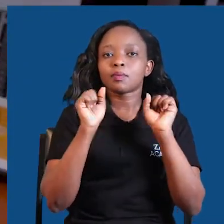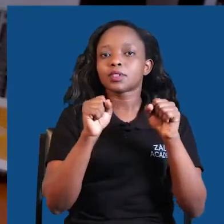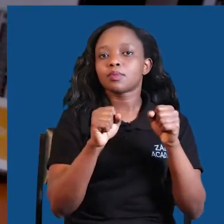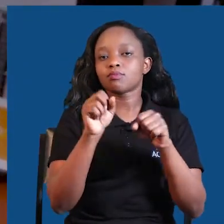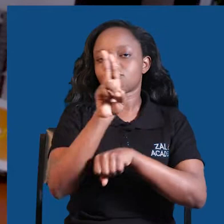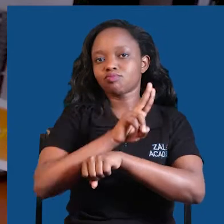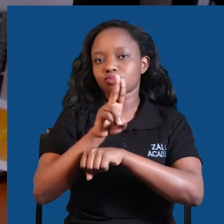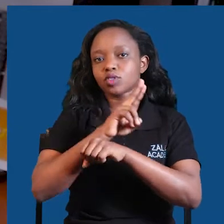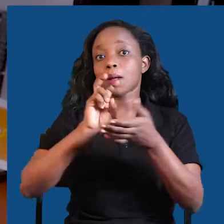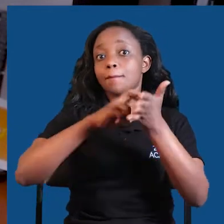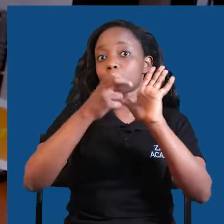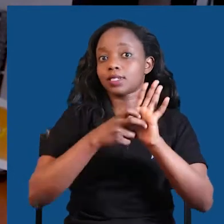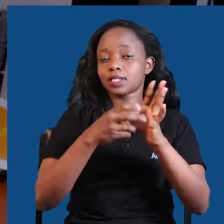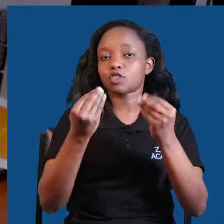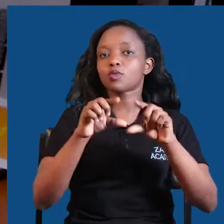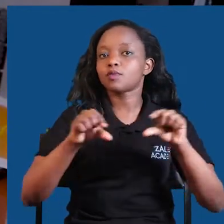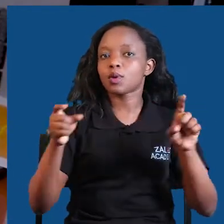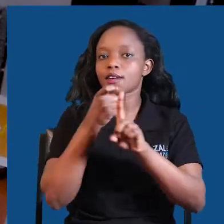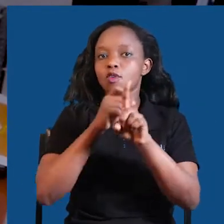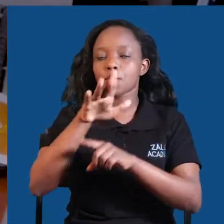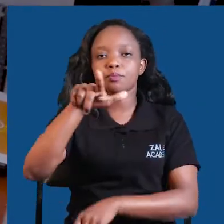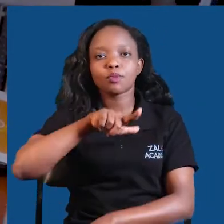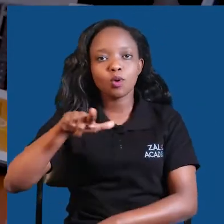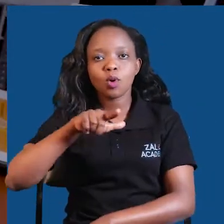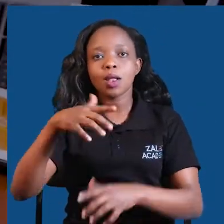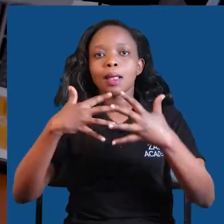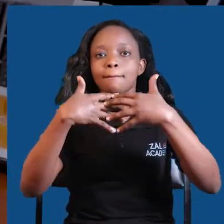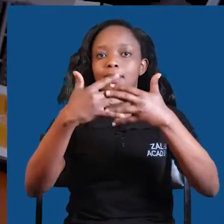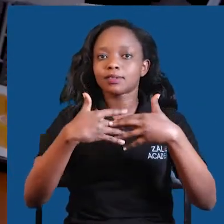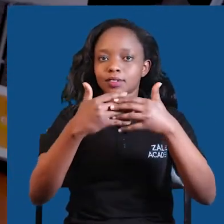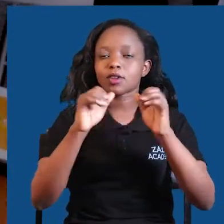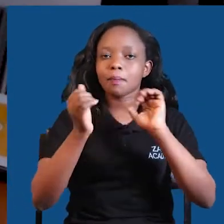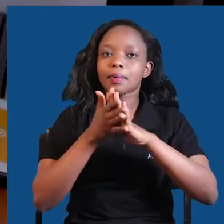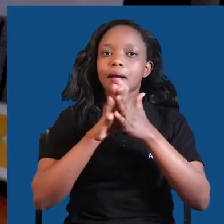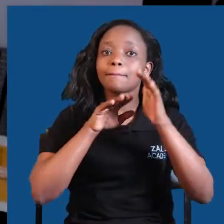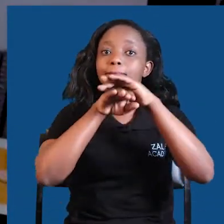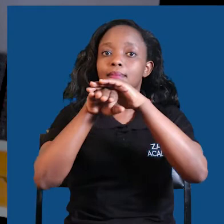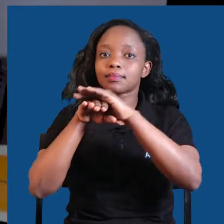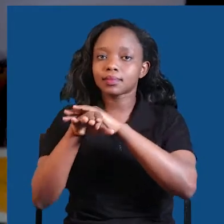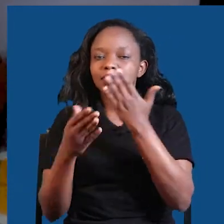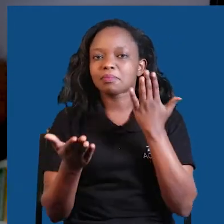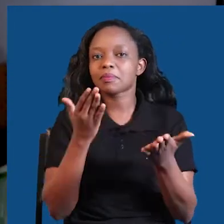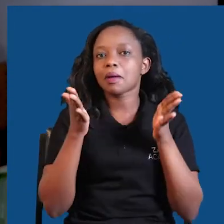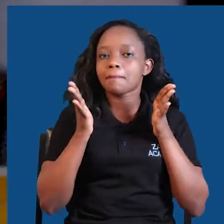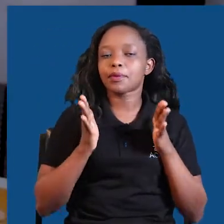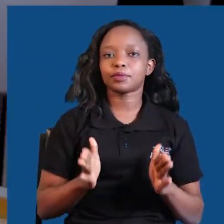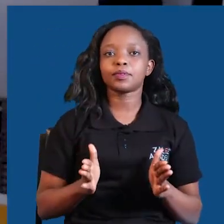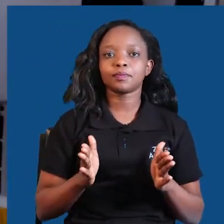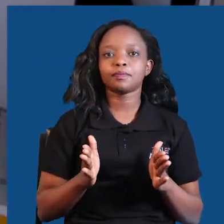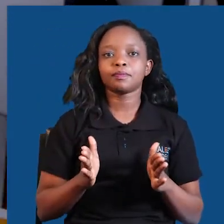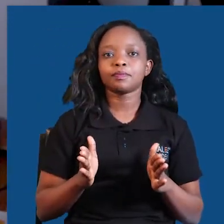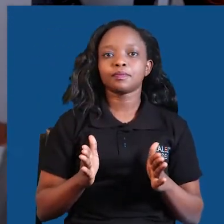basically taking the project or the software from your local machine now to be accessible to maybe